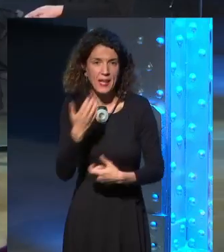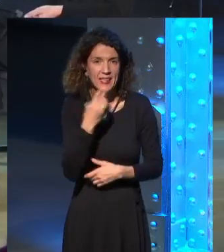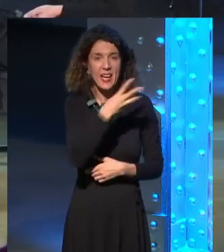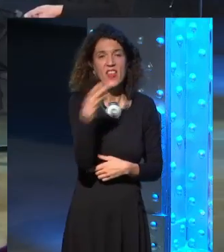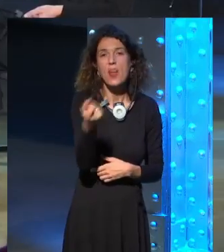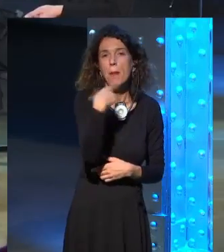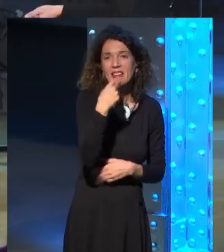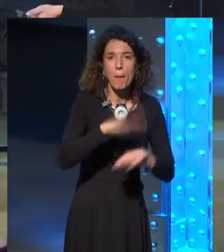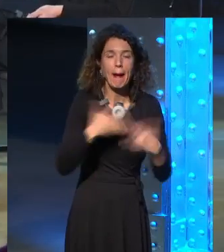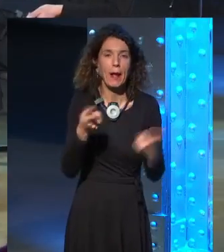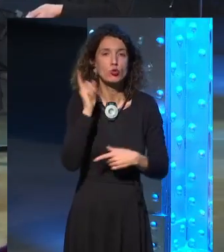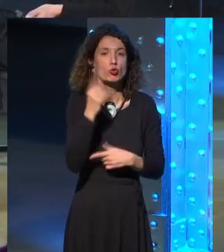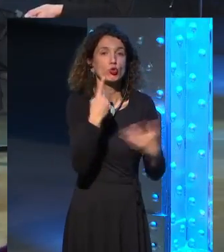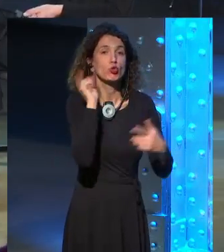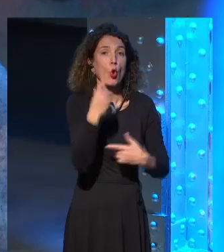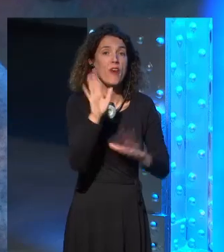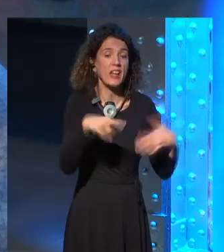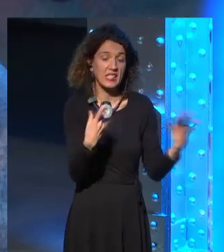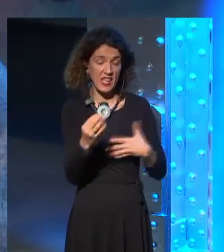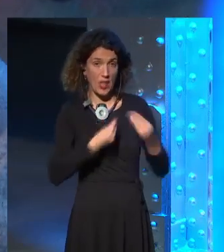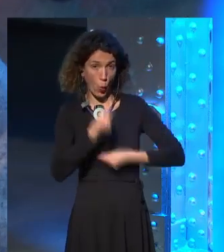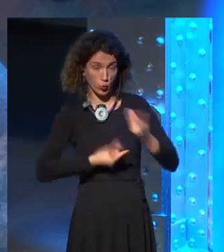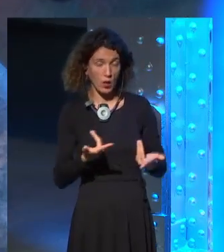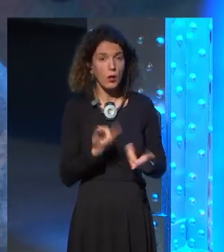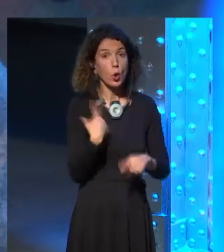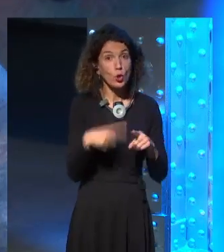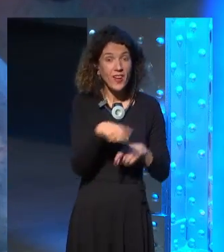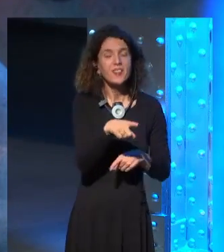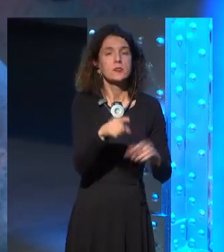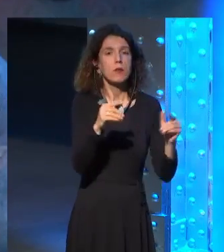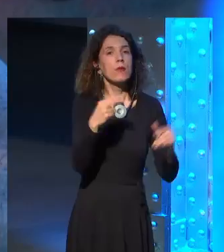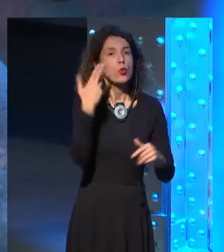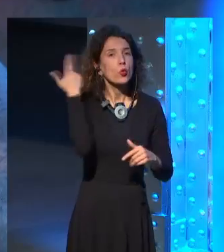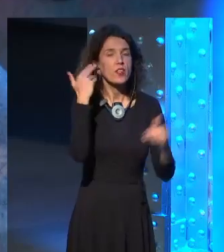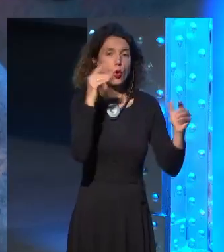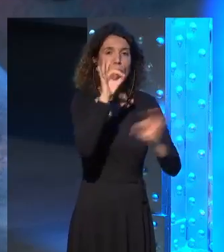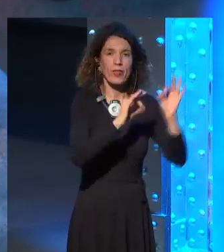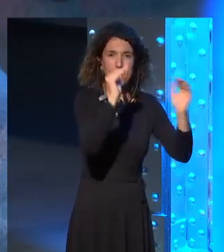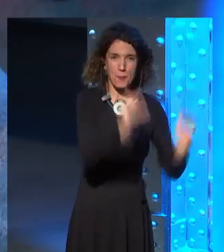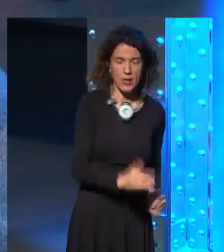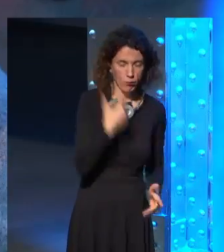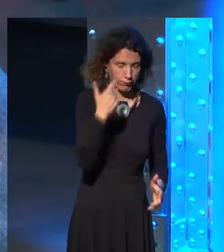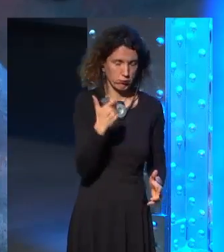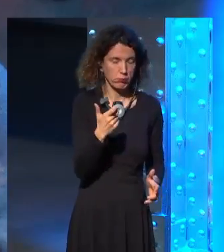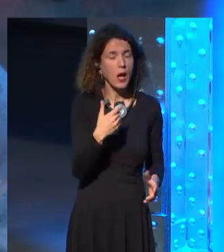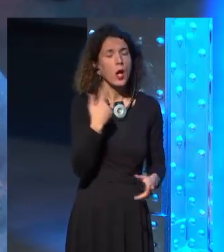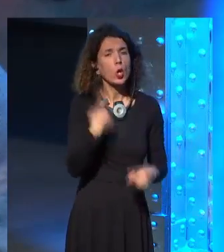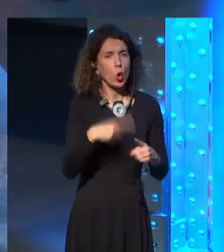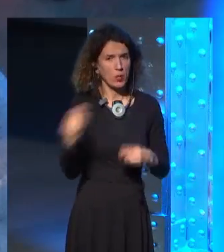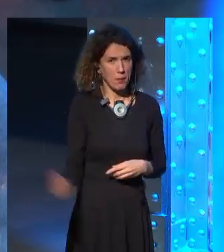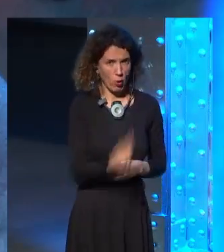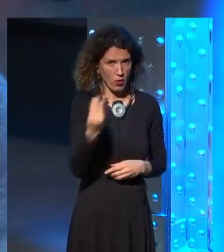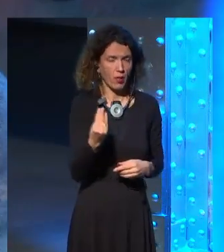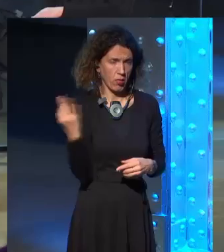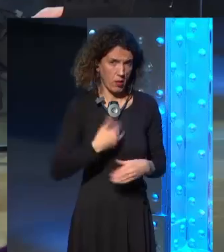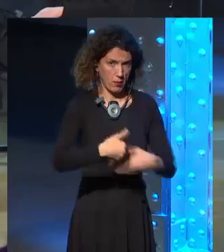of different initiatives have reduced the suicide levels. I think we can do a lot more. And one of the reasons